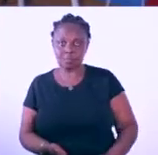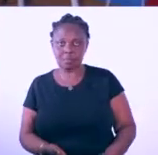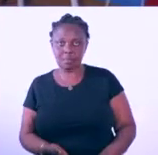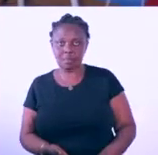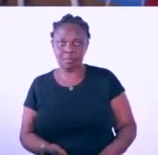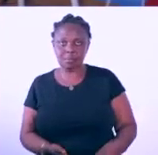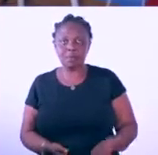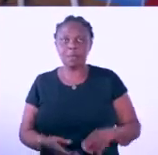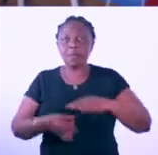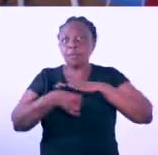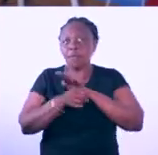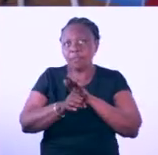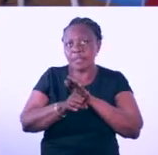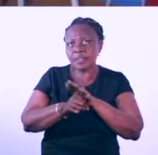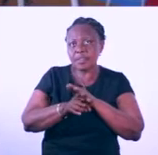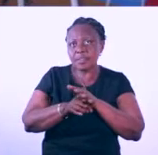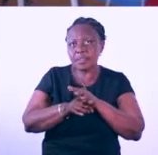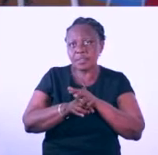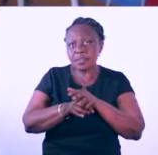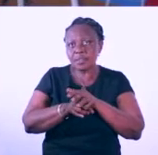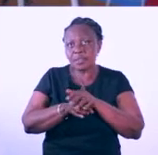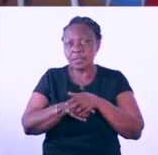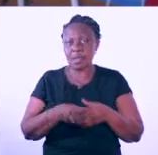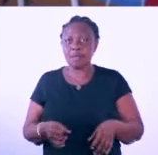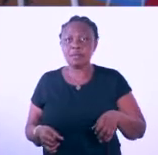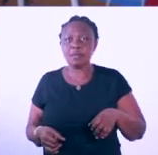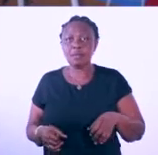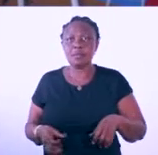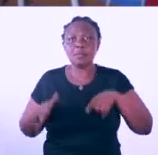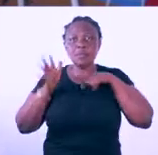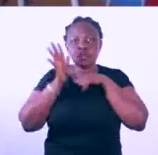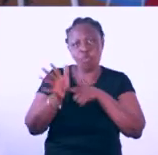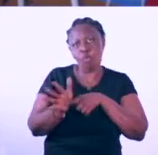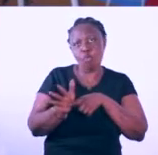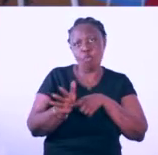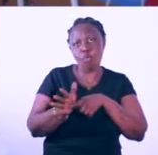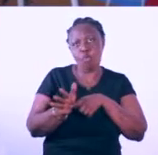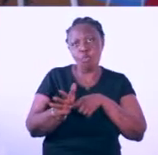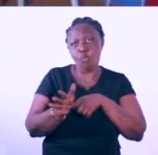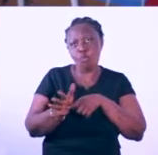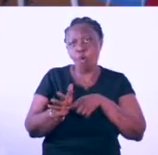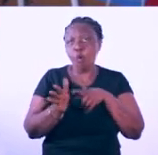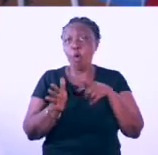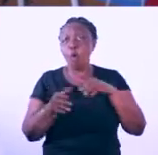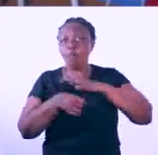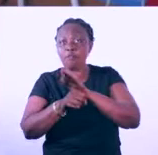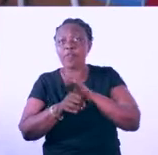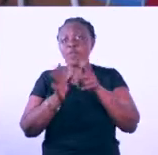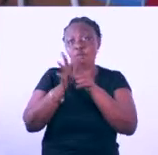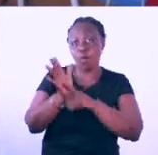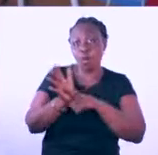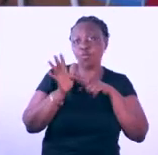COVID, we want to demonstrate the protocols.